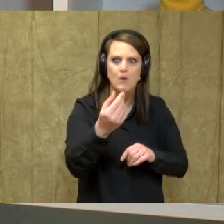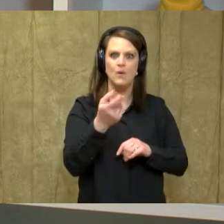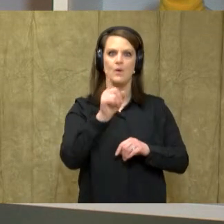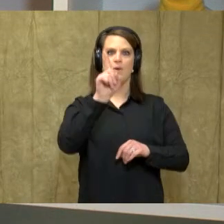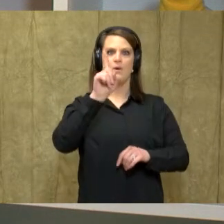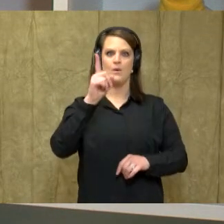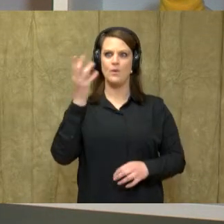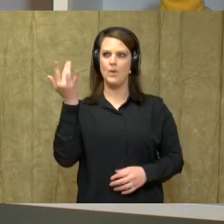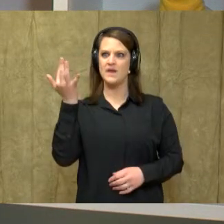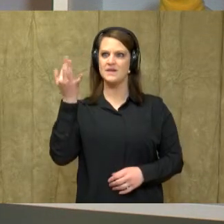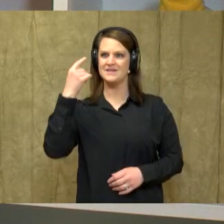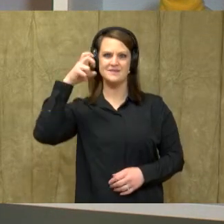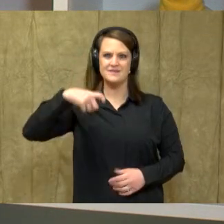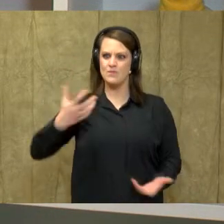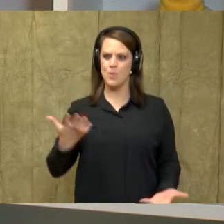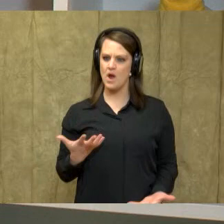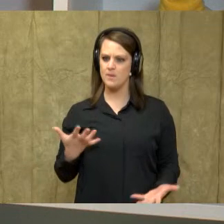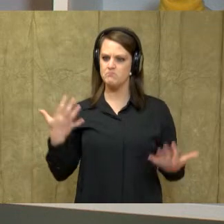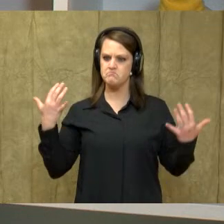Smith?